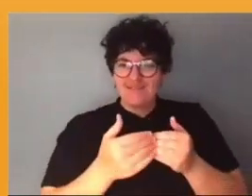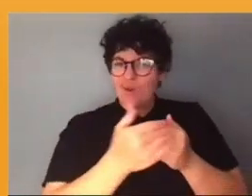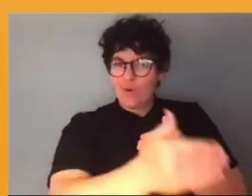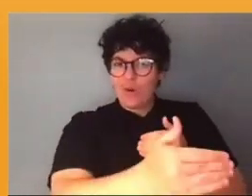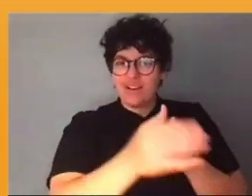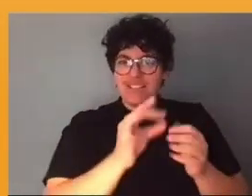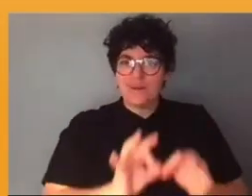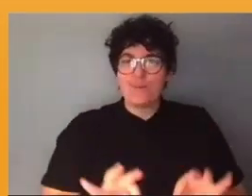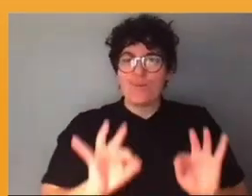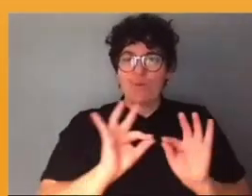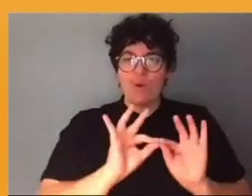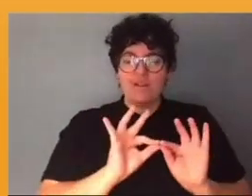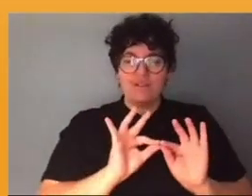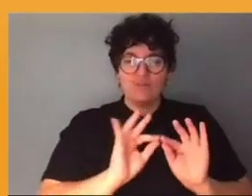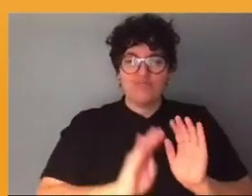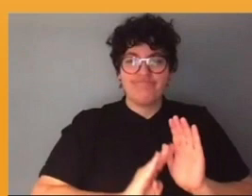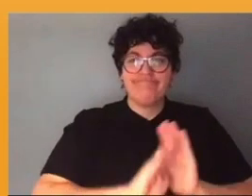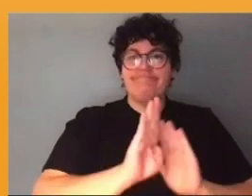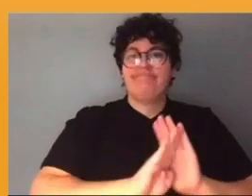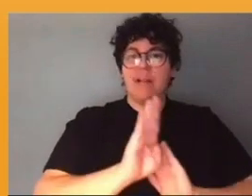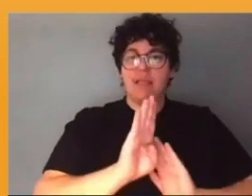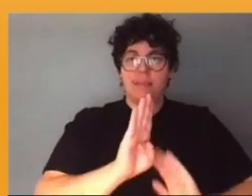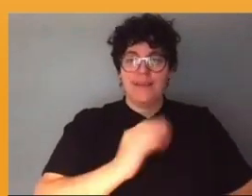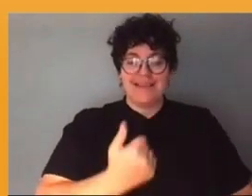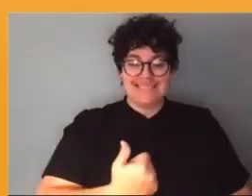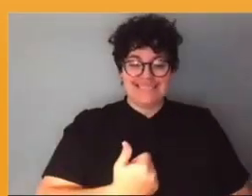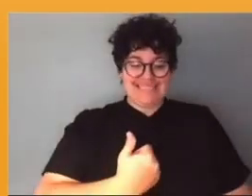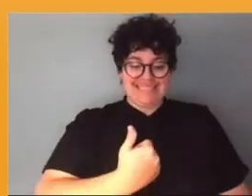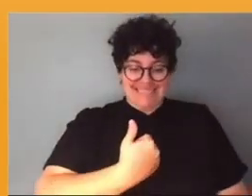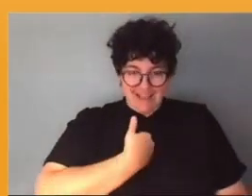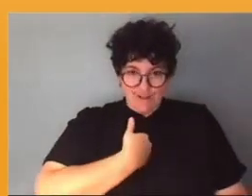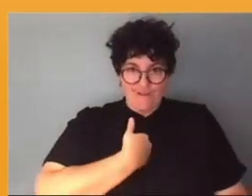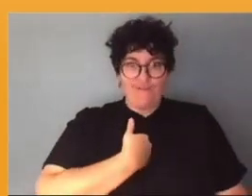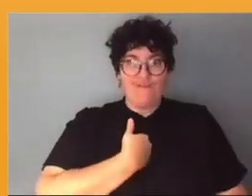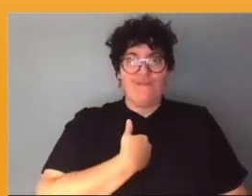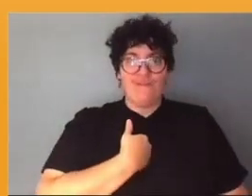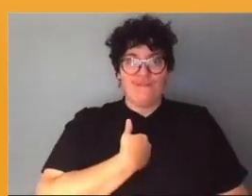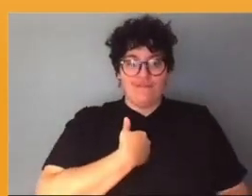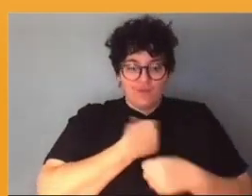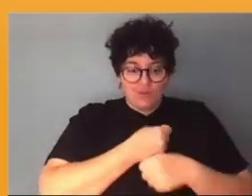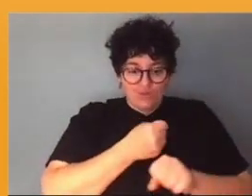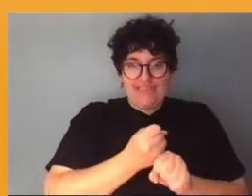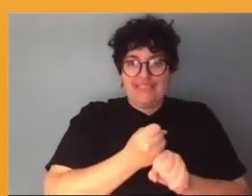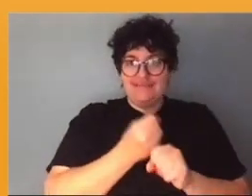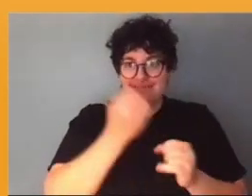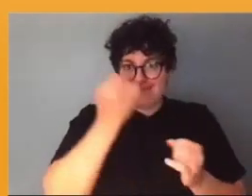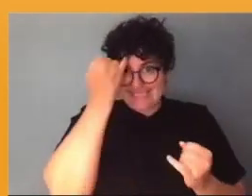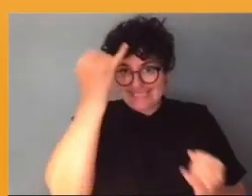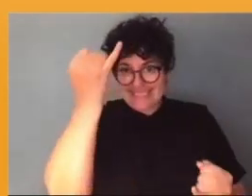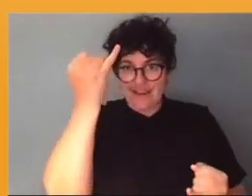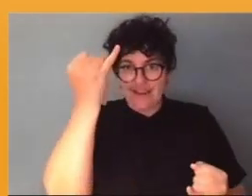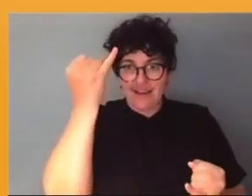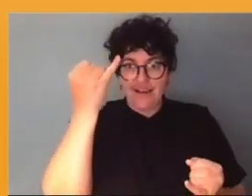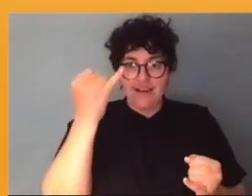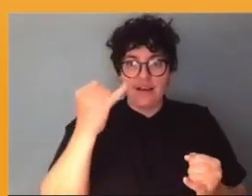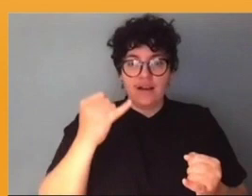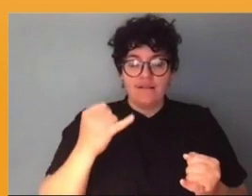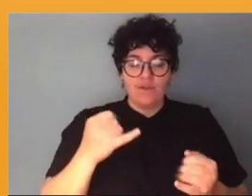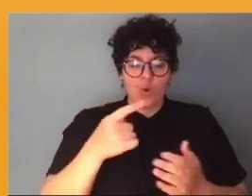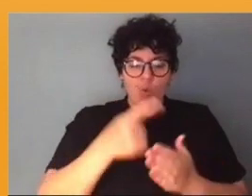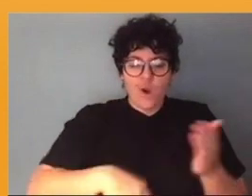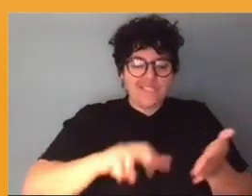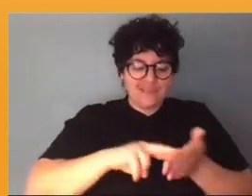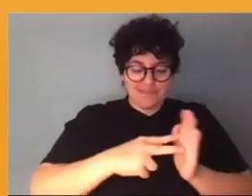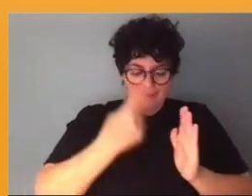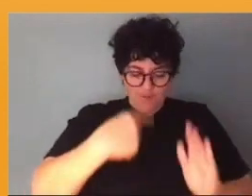and truly self-fueled idea of what it means to be a